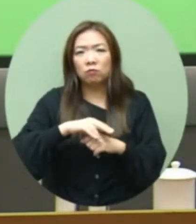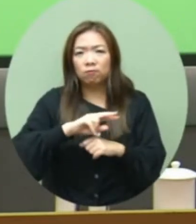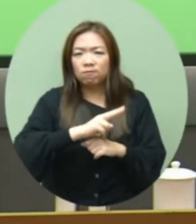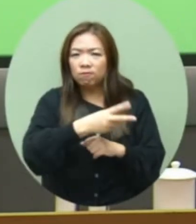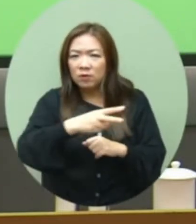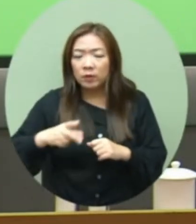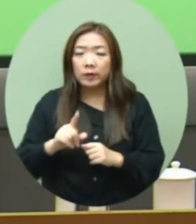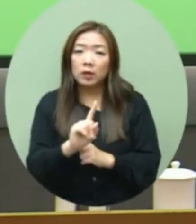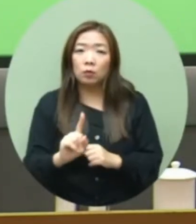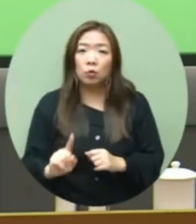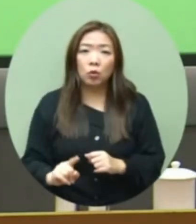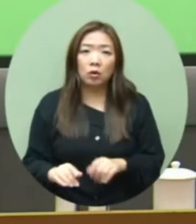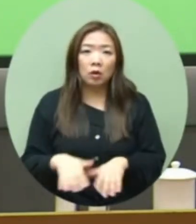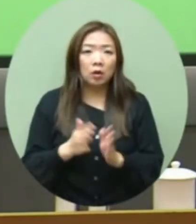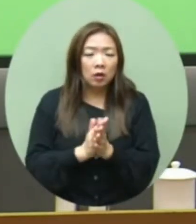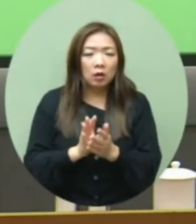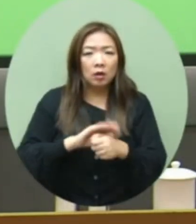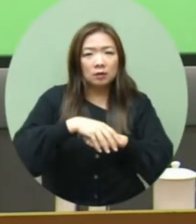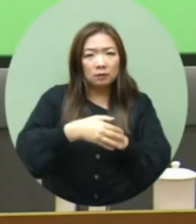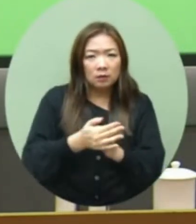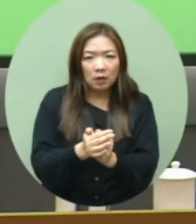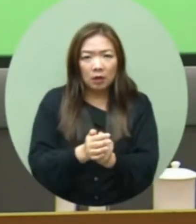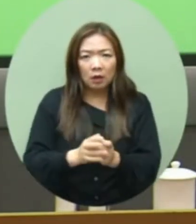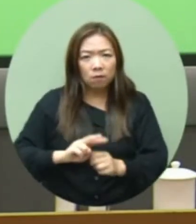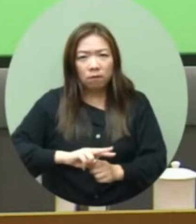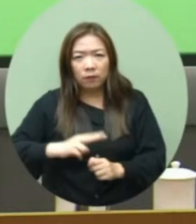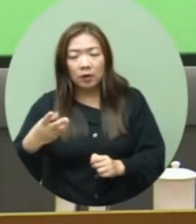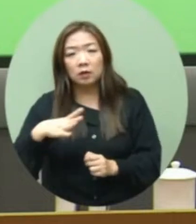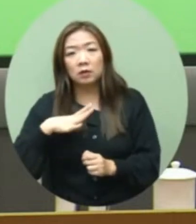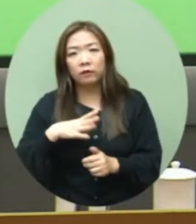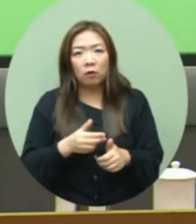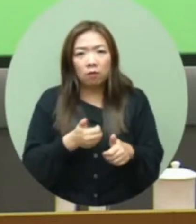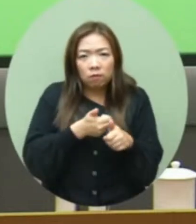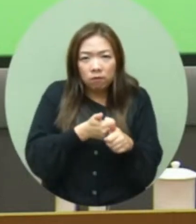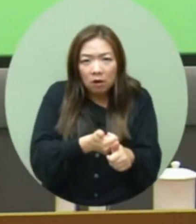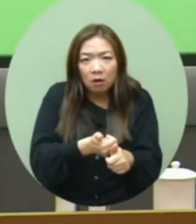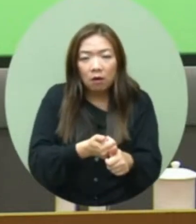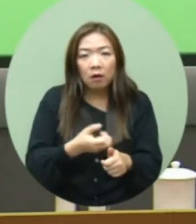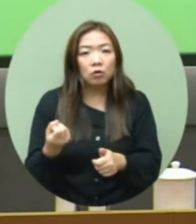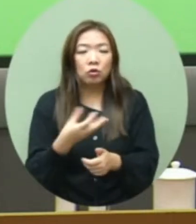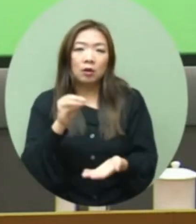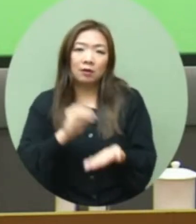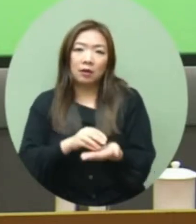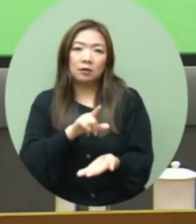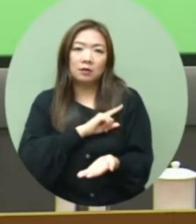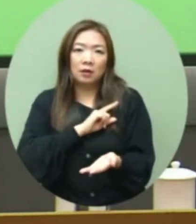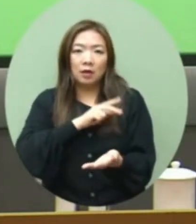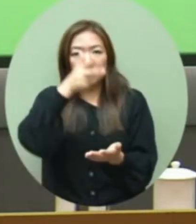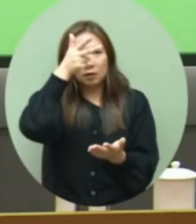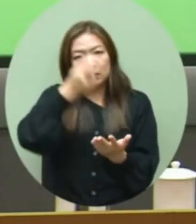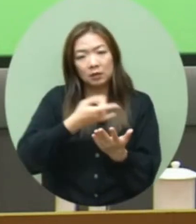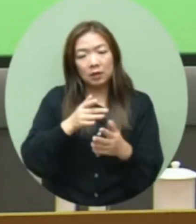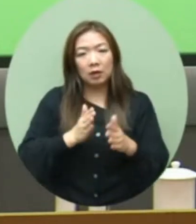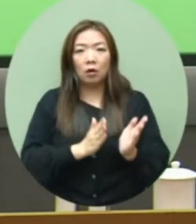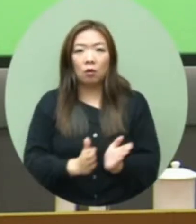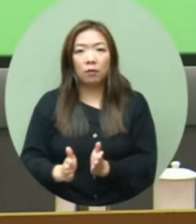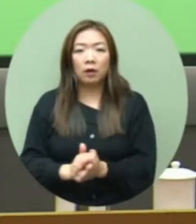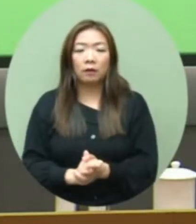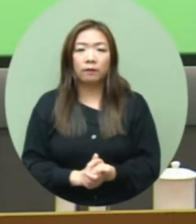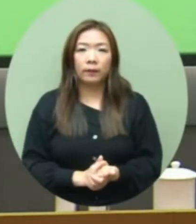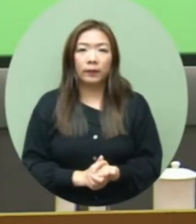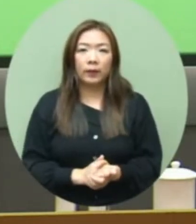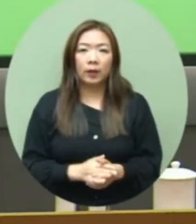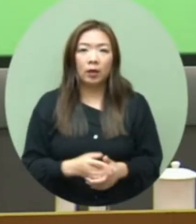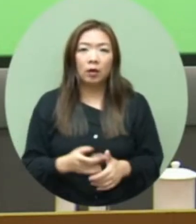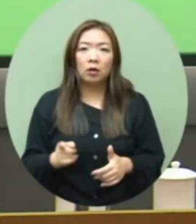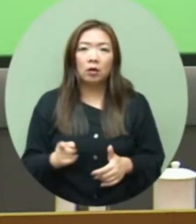Everything we do must be done on a strong basis, taking into account what's happening around